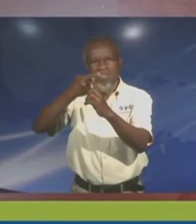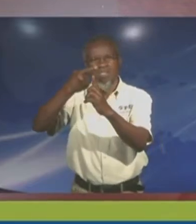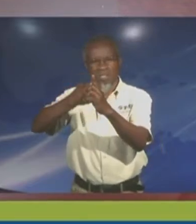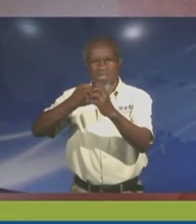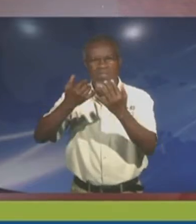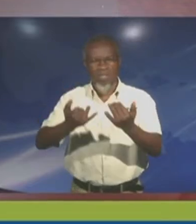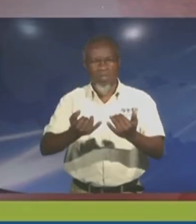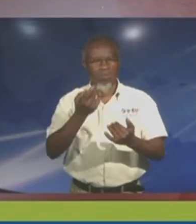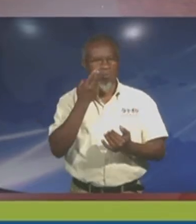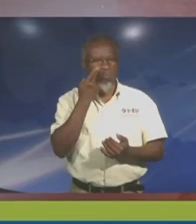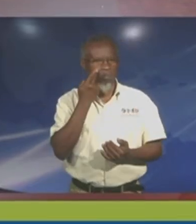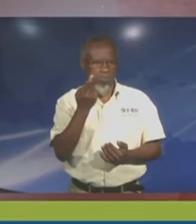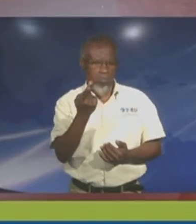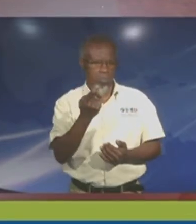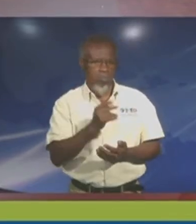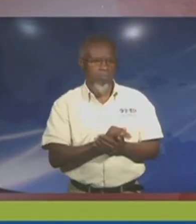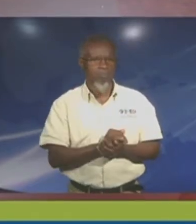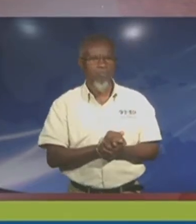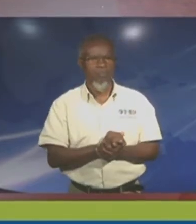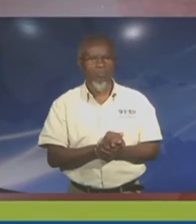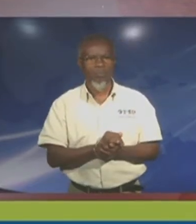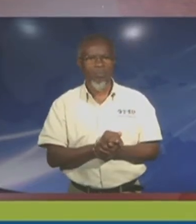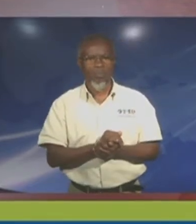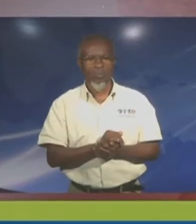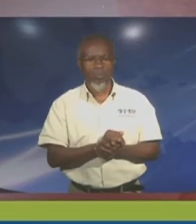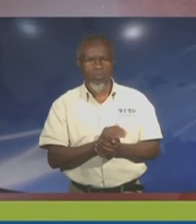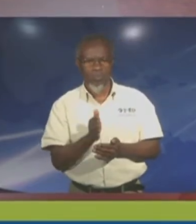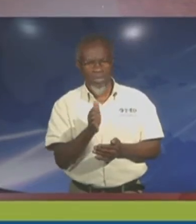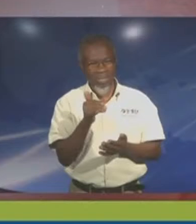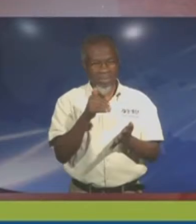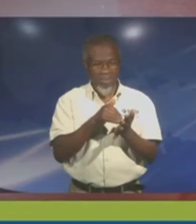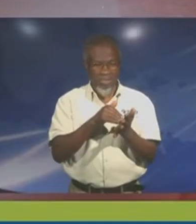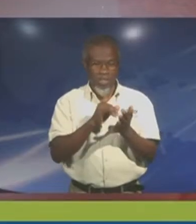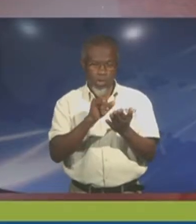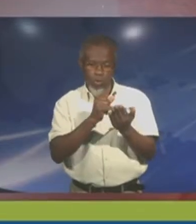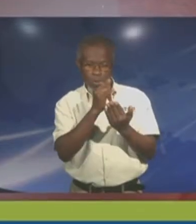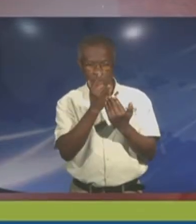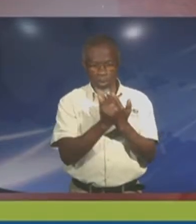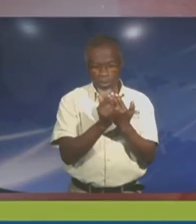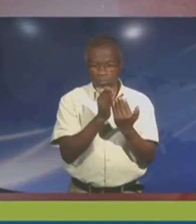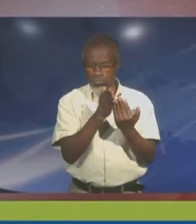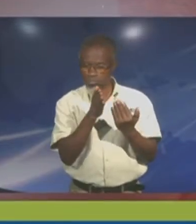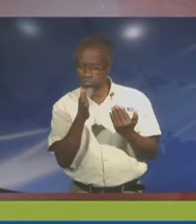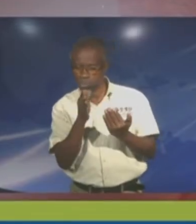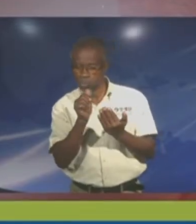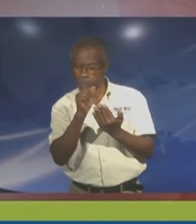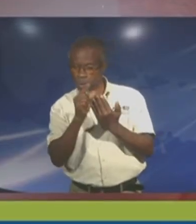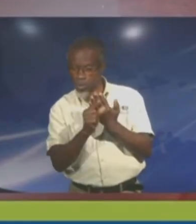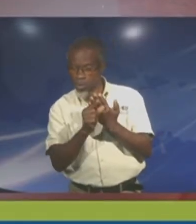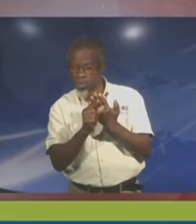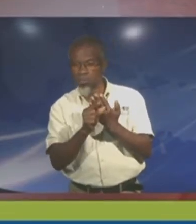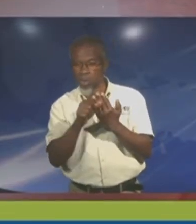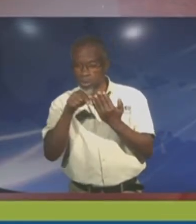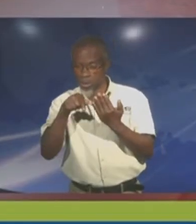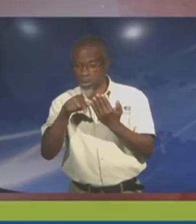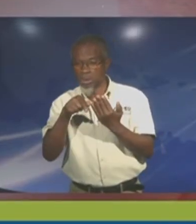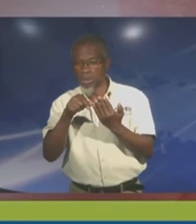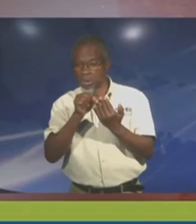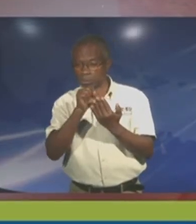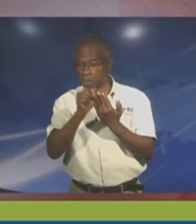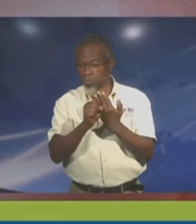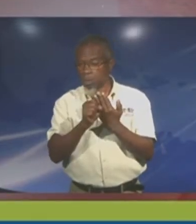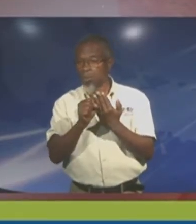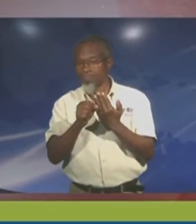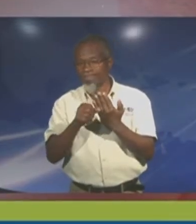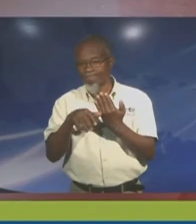see that we had an increase from July into August. September seems to be proceeding at a slower rate. We're at the middle